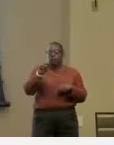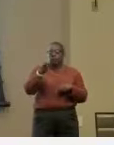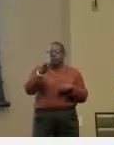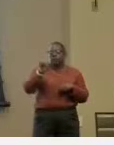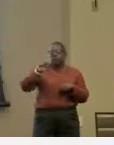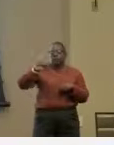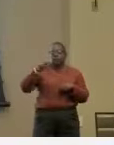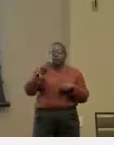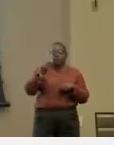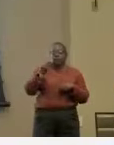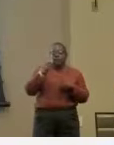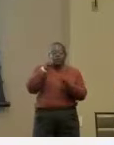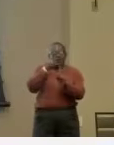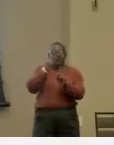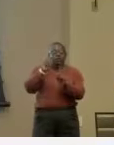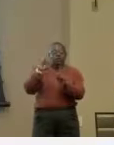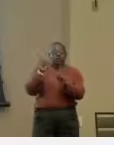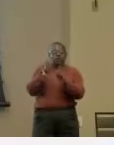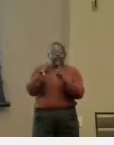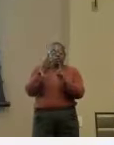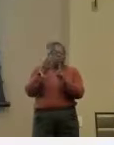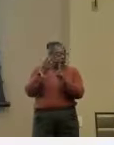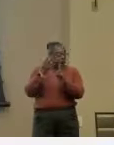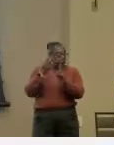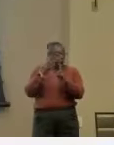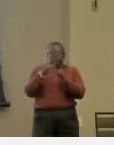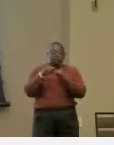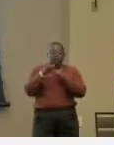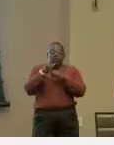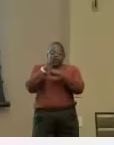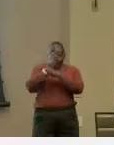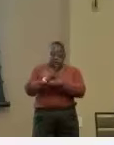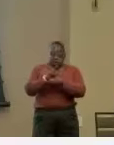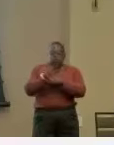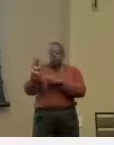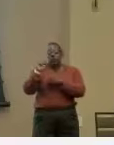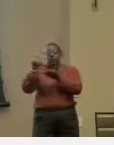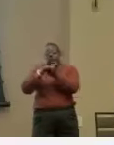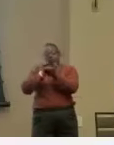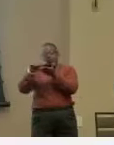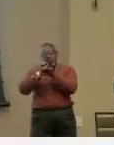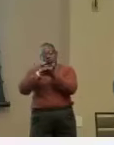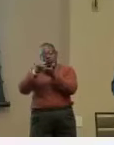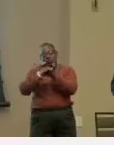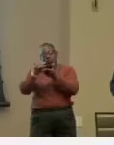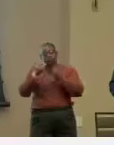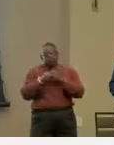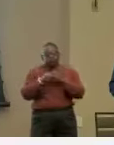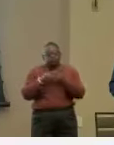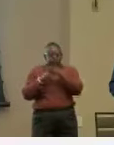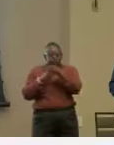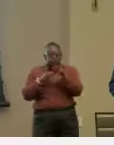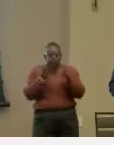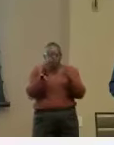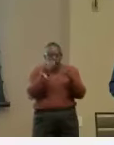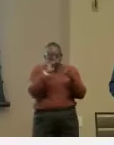first whose sera was used for that in New York. And even though it's only seen in 14% of